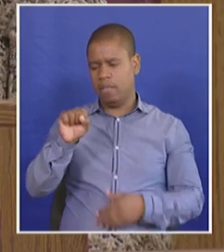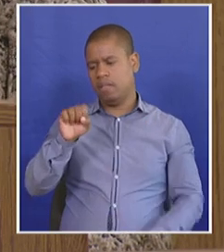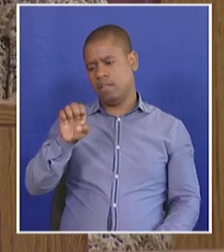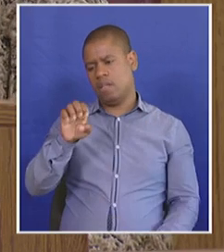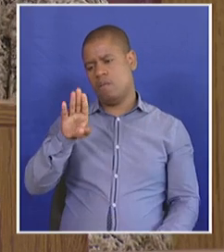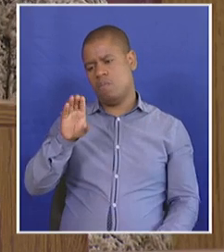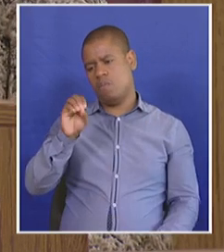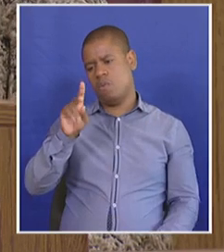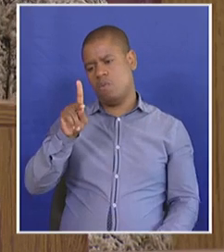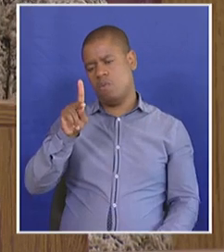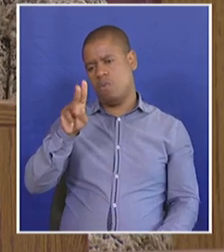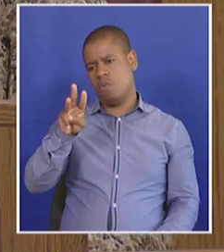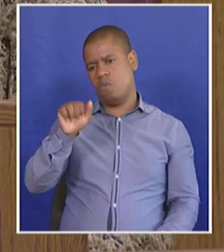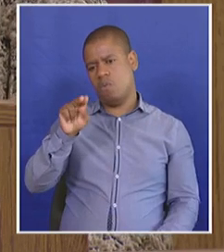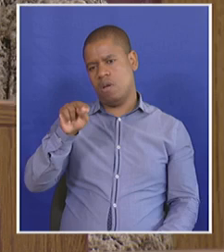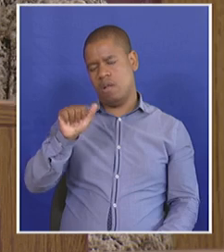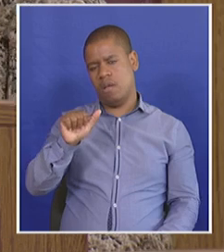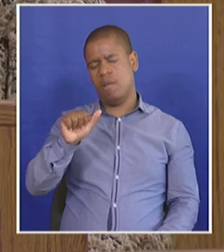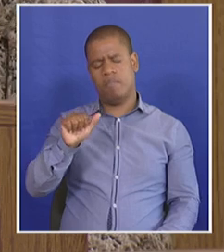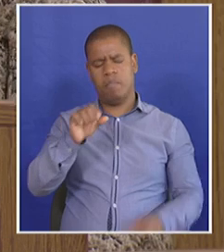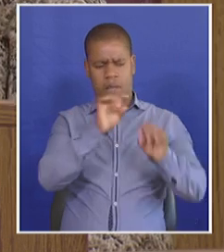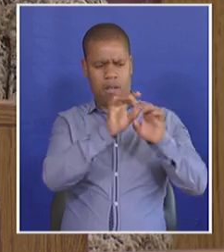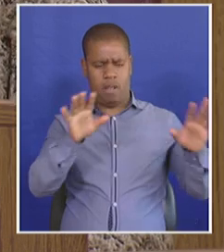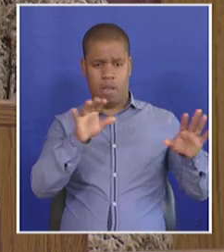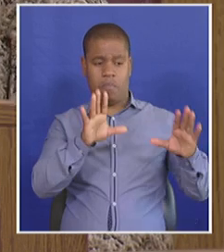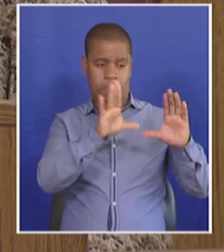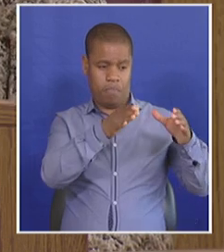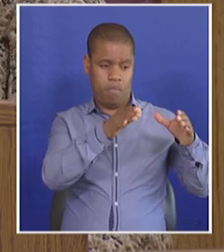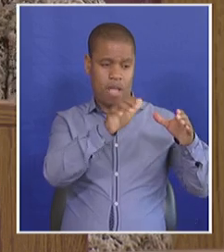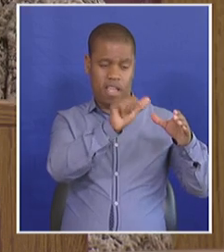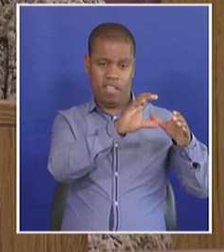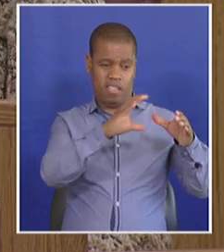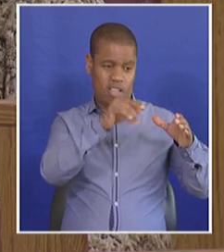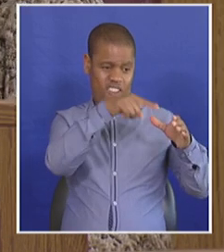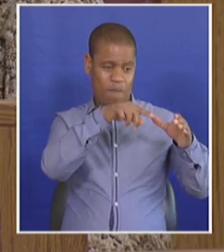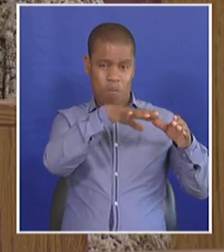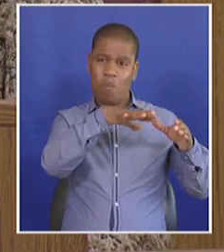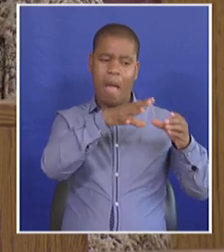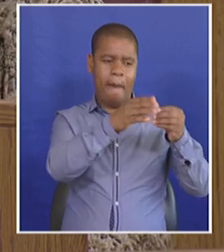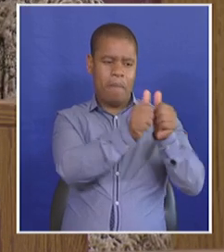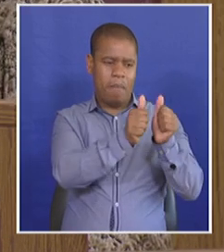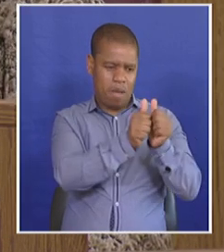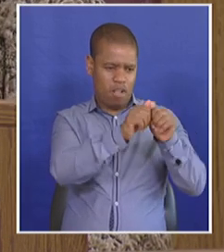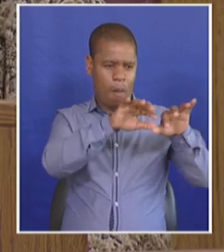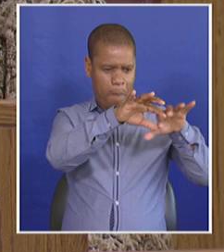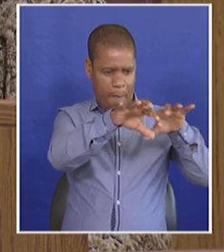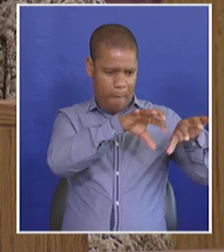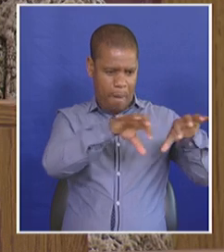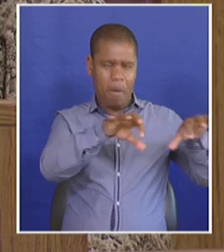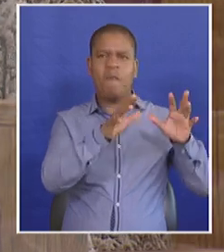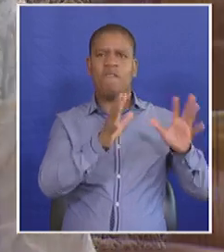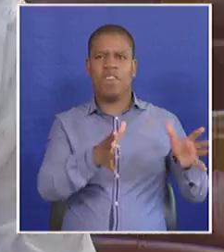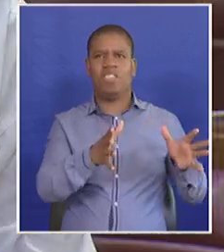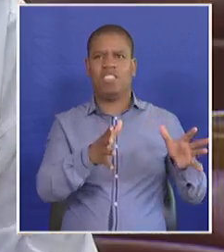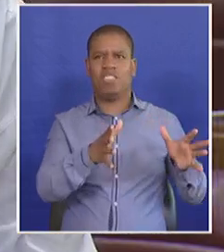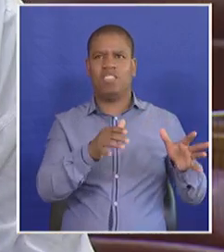Honorable Minister, it is clear that the ANC itself is divided on this matter of Ngandla. Why are